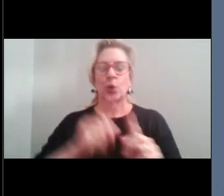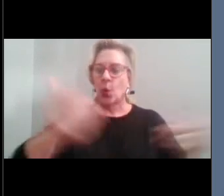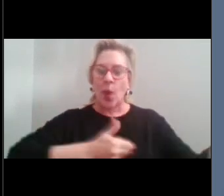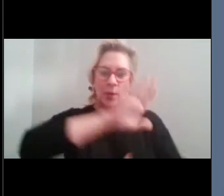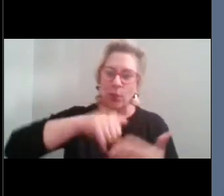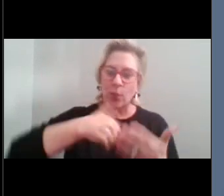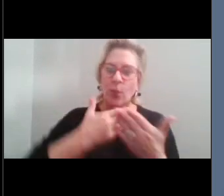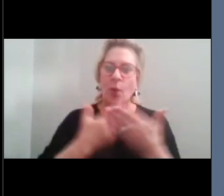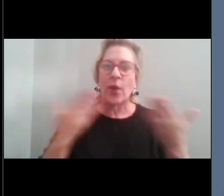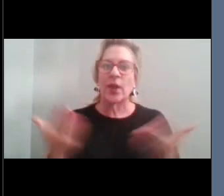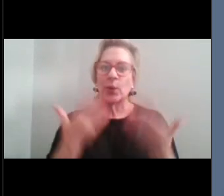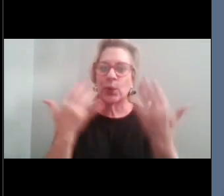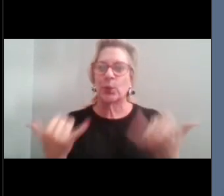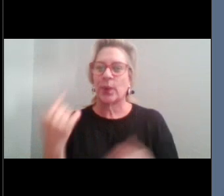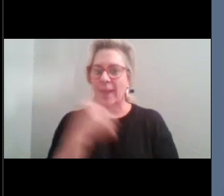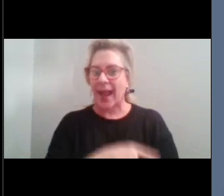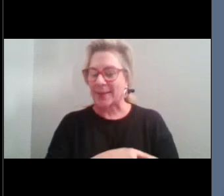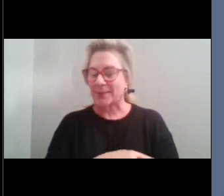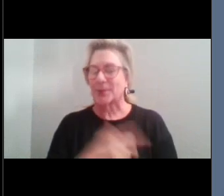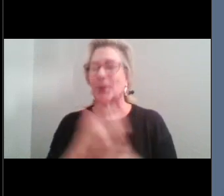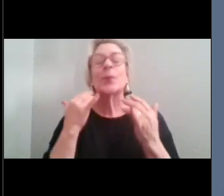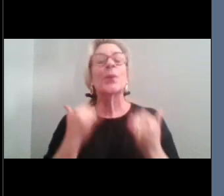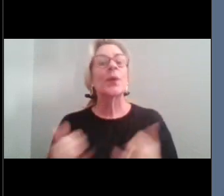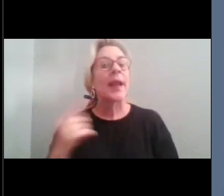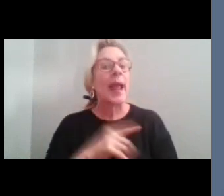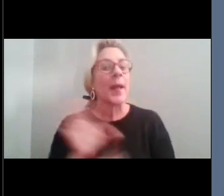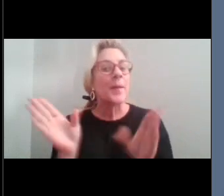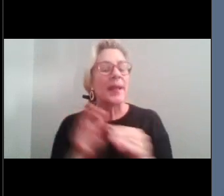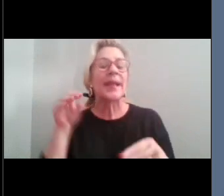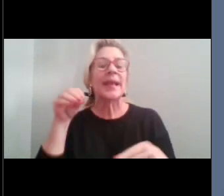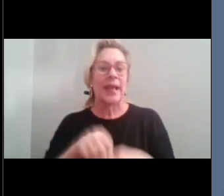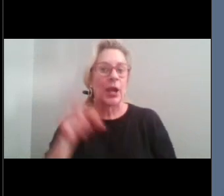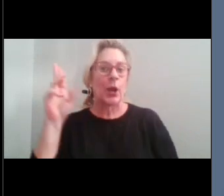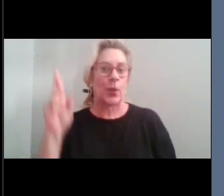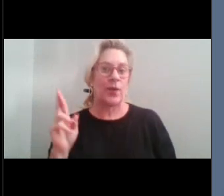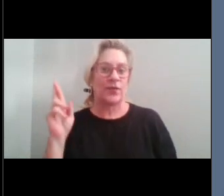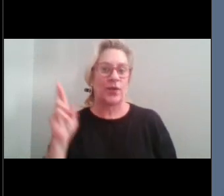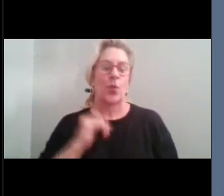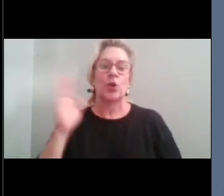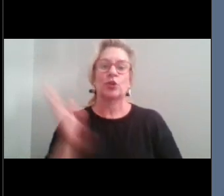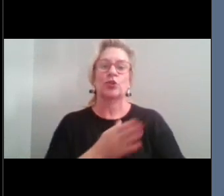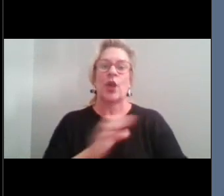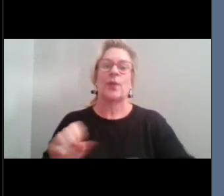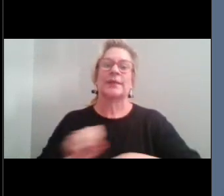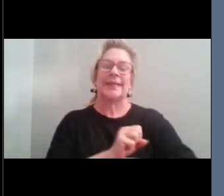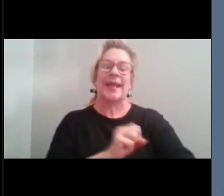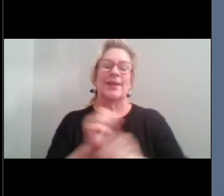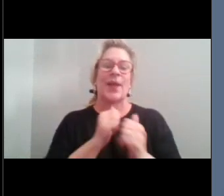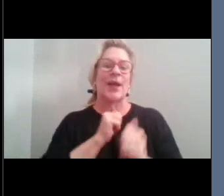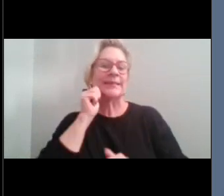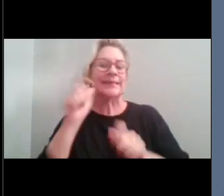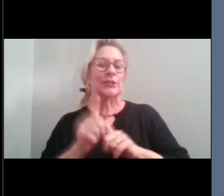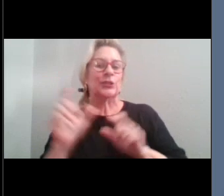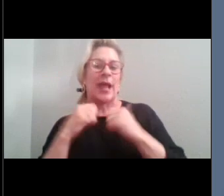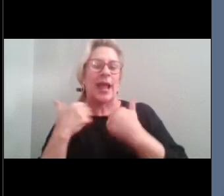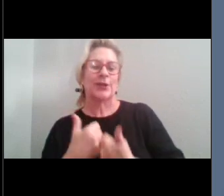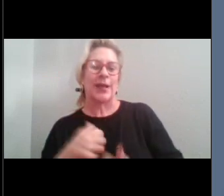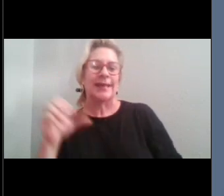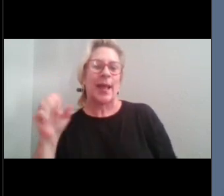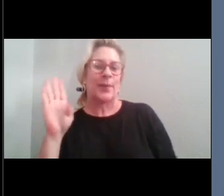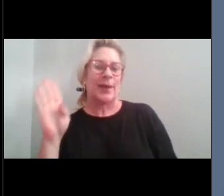today. While today's meeting is in Riverside, we are sharing the stage with our sister agency to the north, the San Bernardino